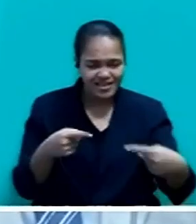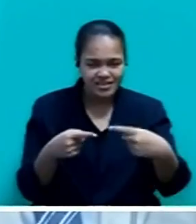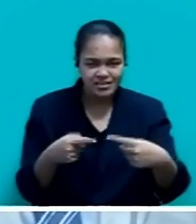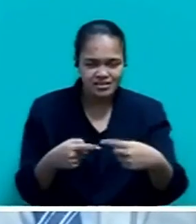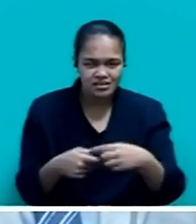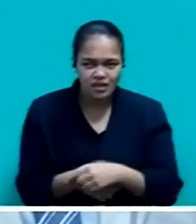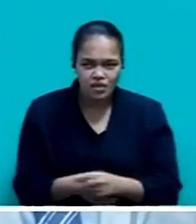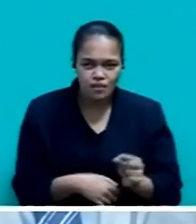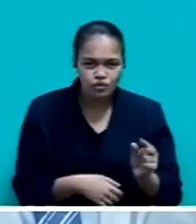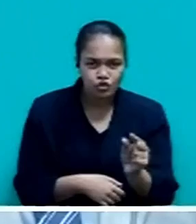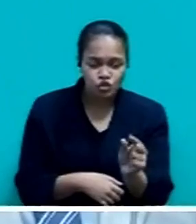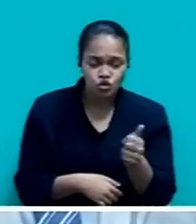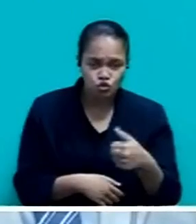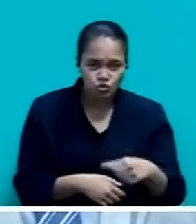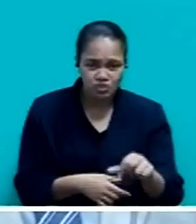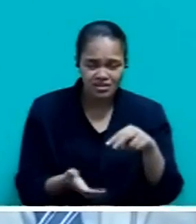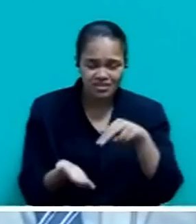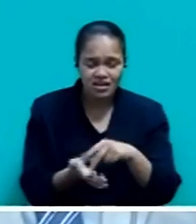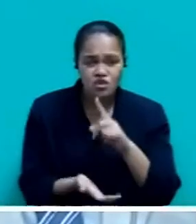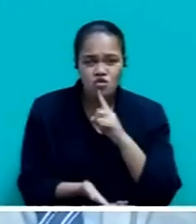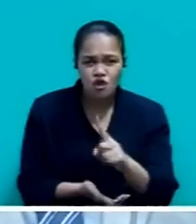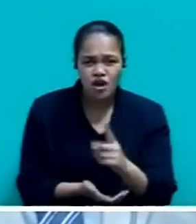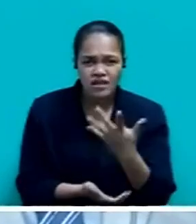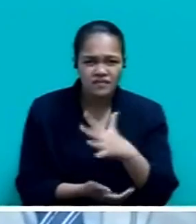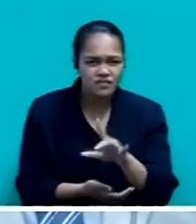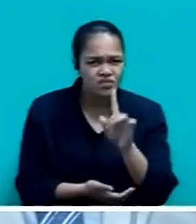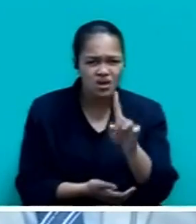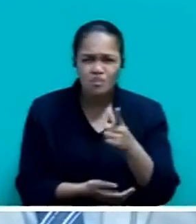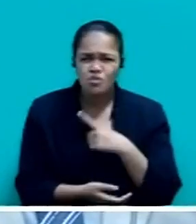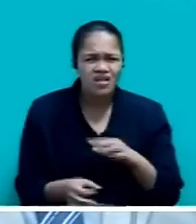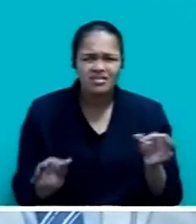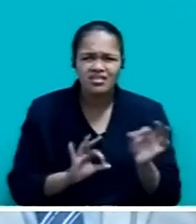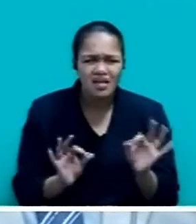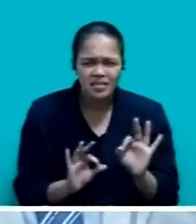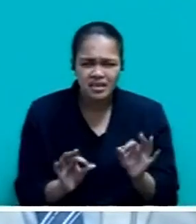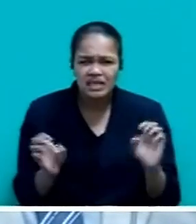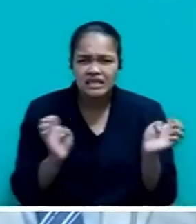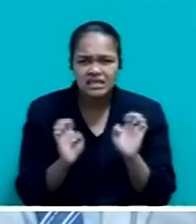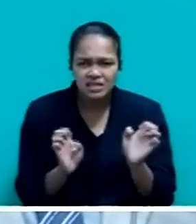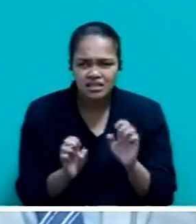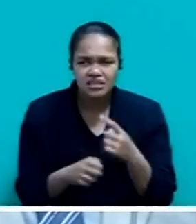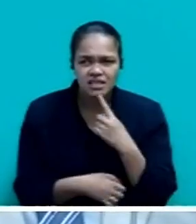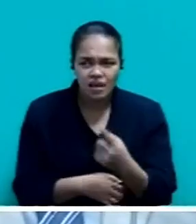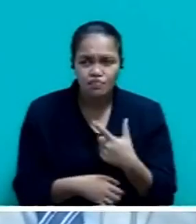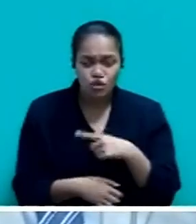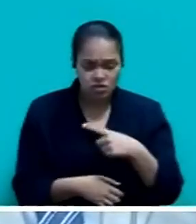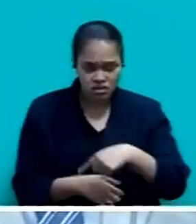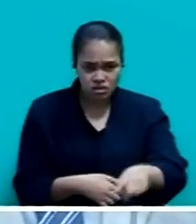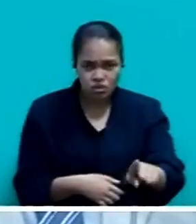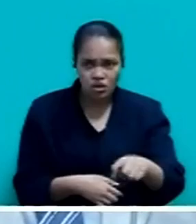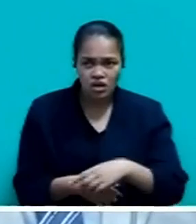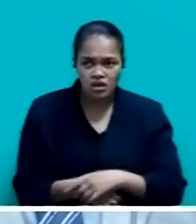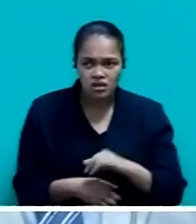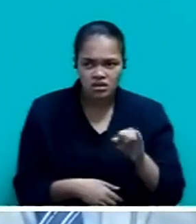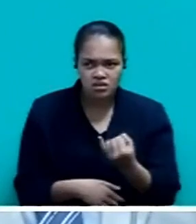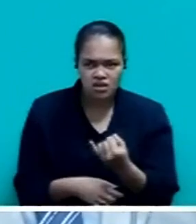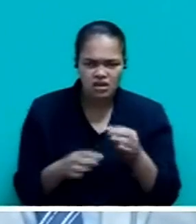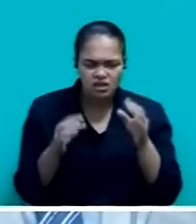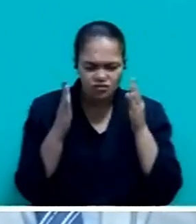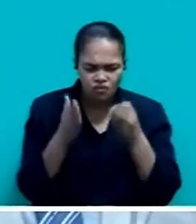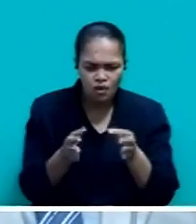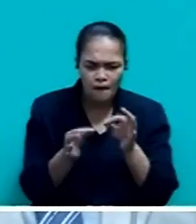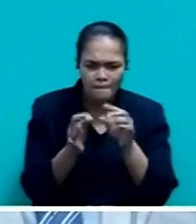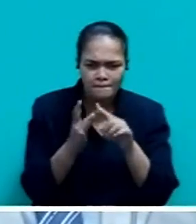used, Standing Orders 51, because there is nothing urgent. This week says just for the appropriation bill and consequential bill.